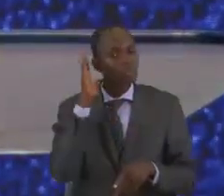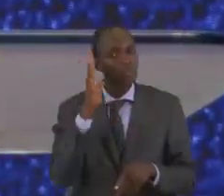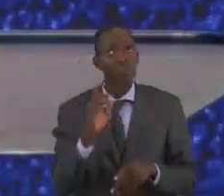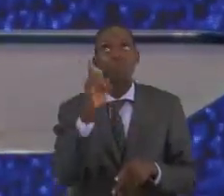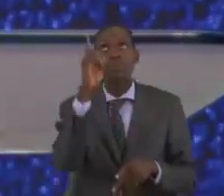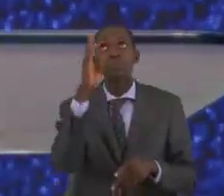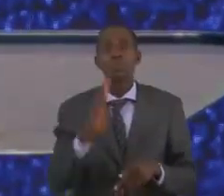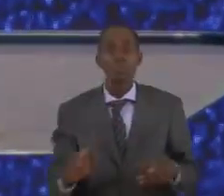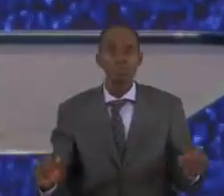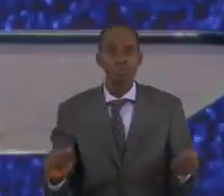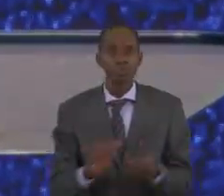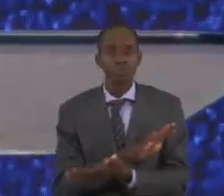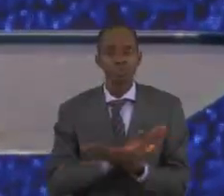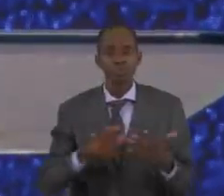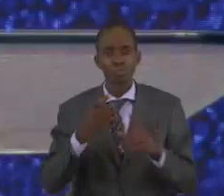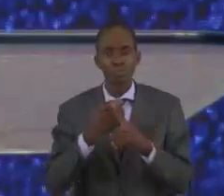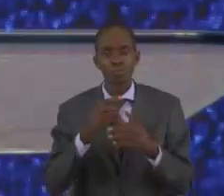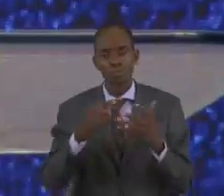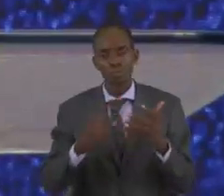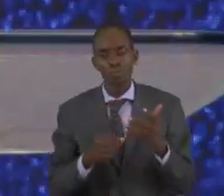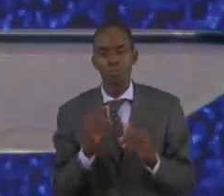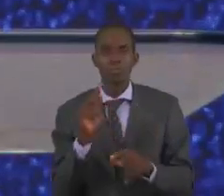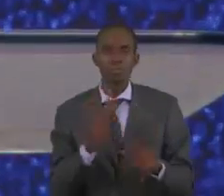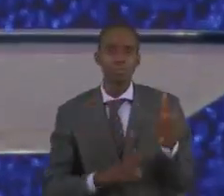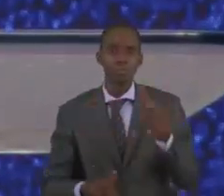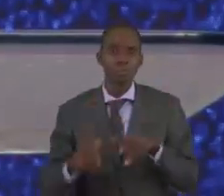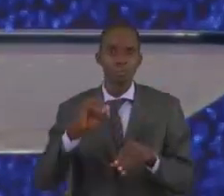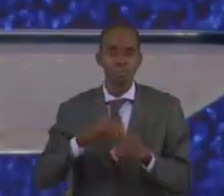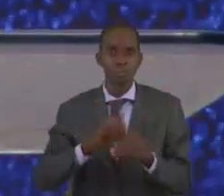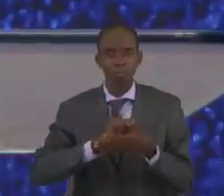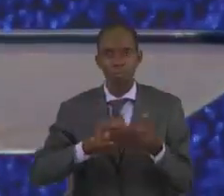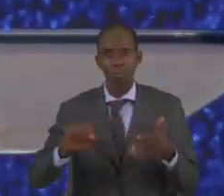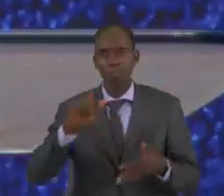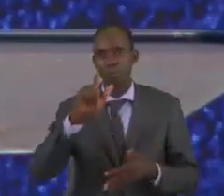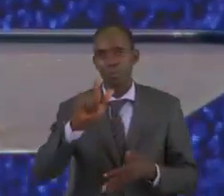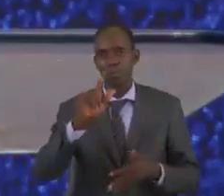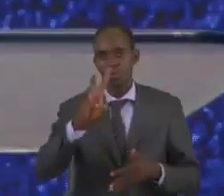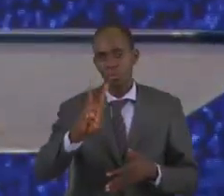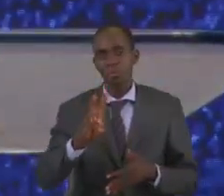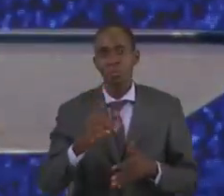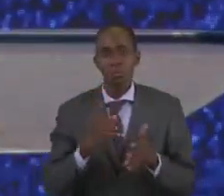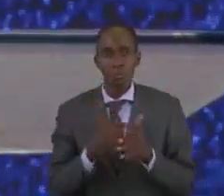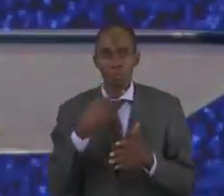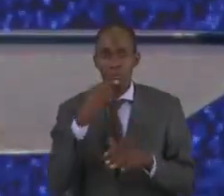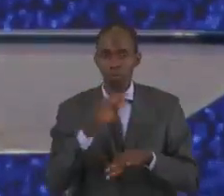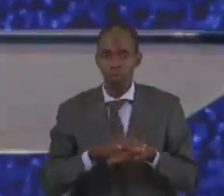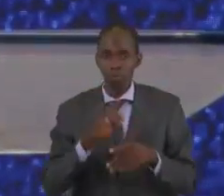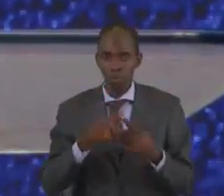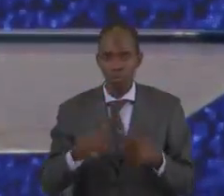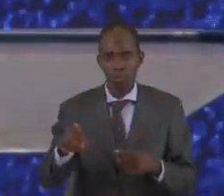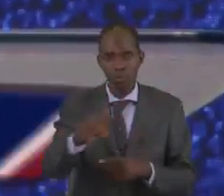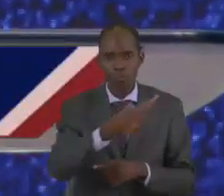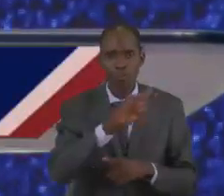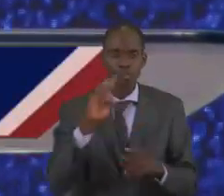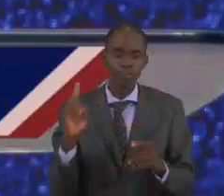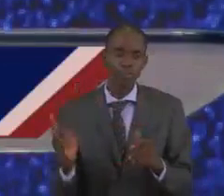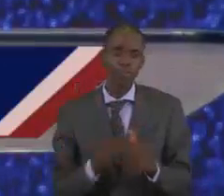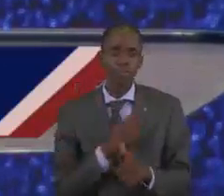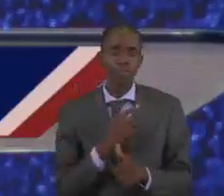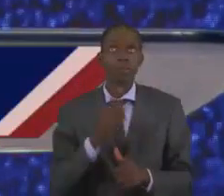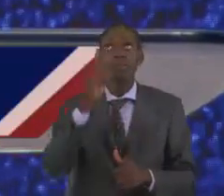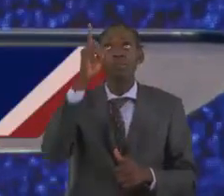from among the people. In verse 26, it says, unto you first,